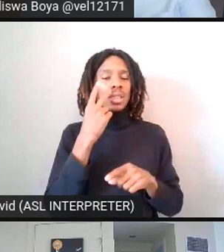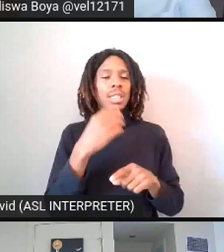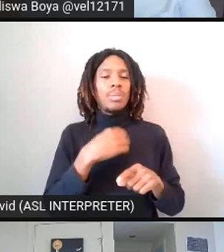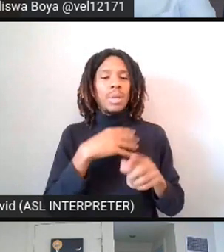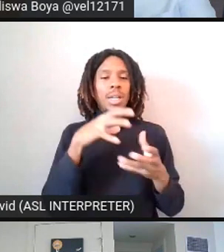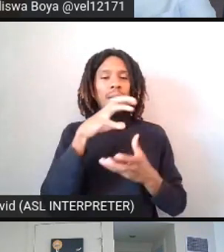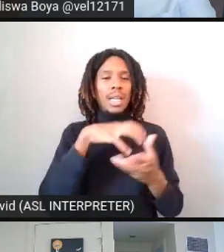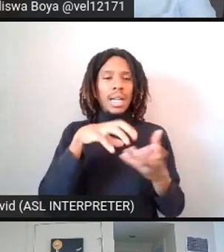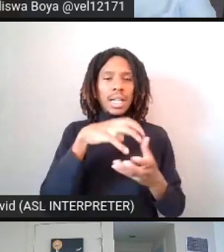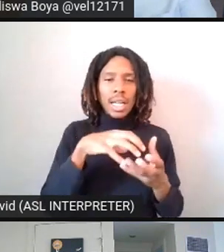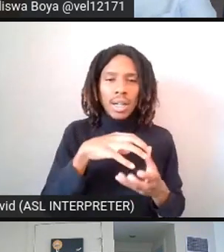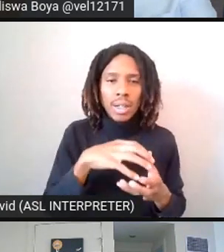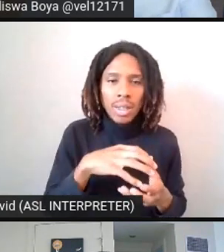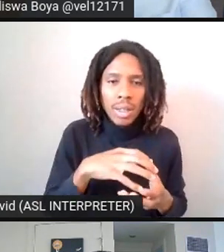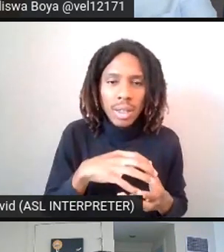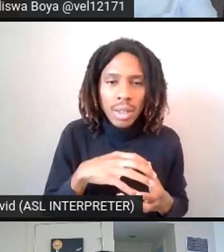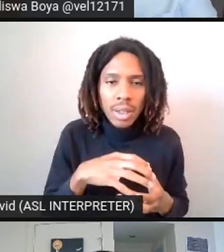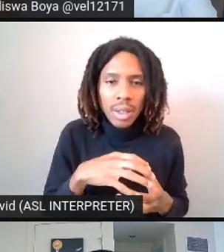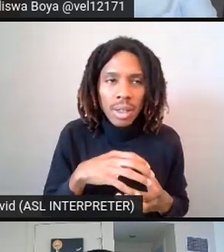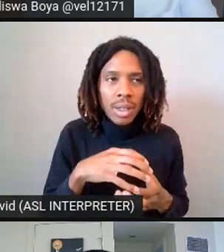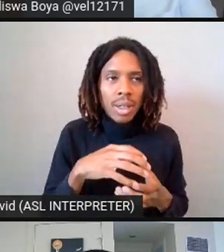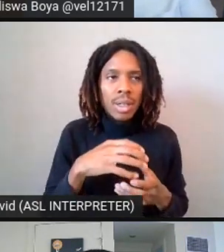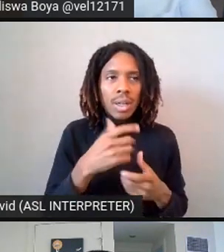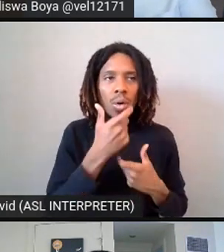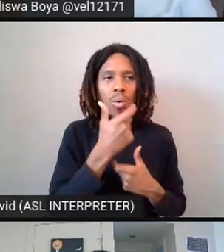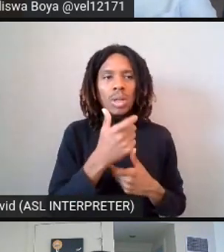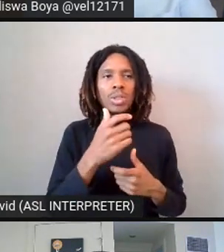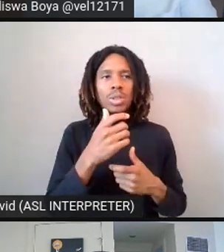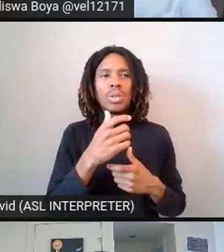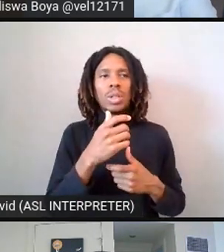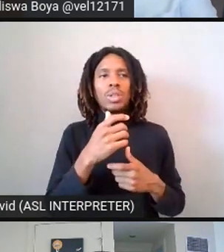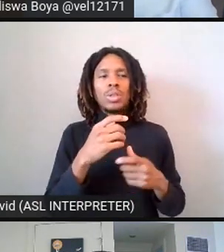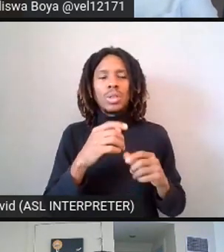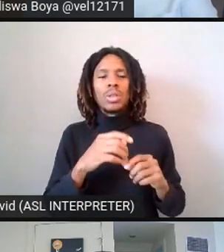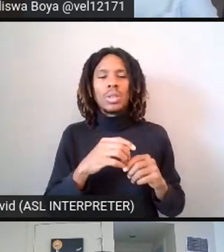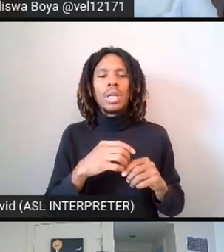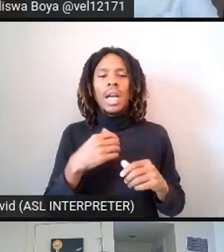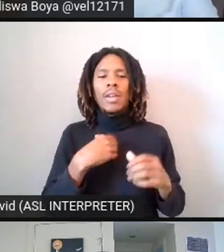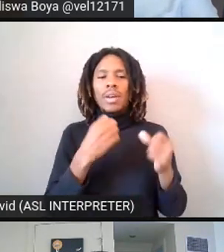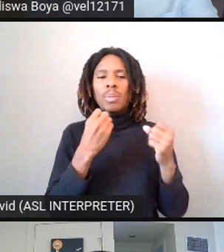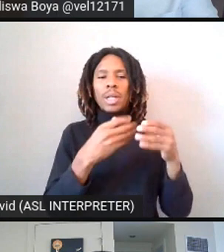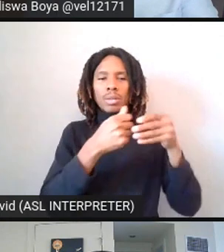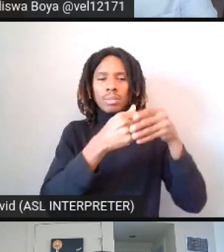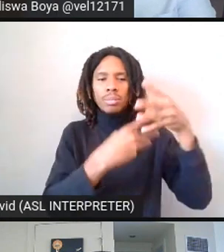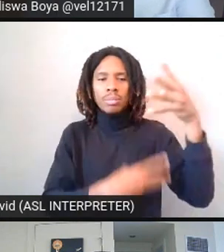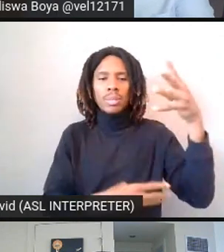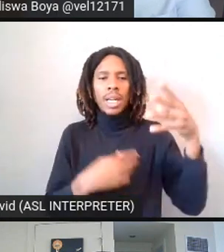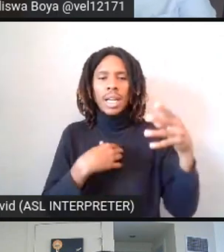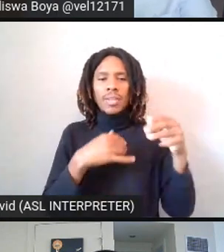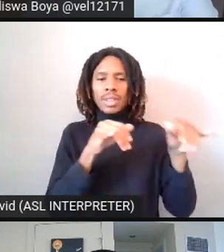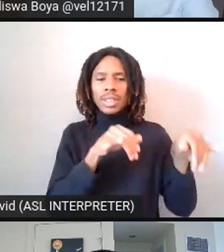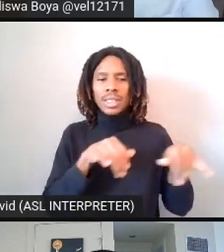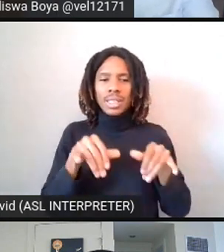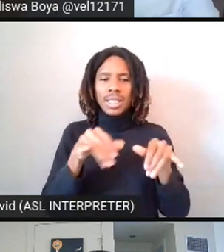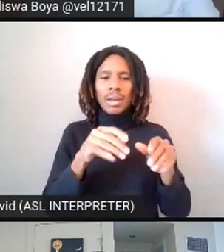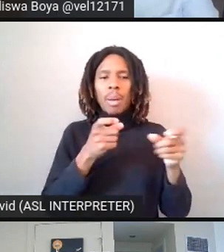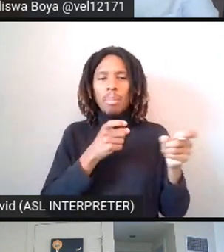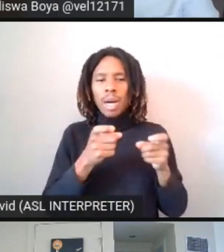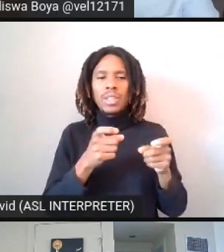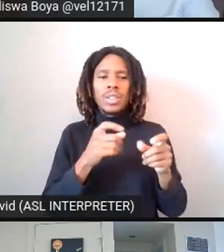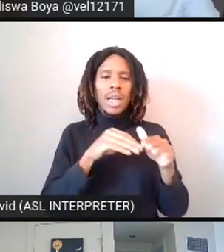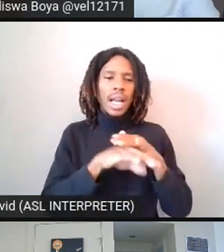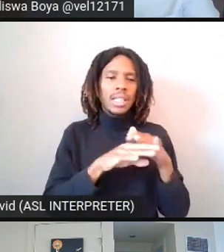group desired state. And as you are aware, CloudWatch log group is a group of log streams that share same retention, monitoring, and access control